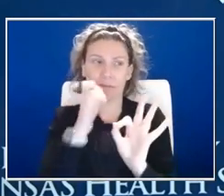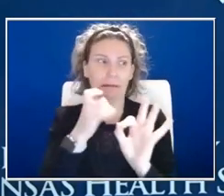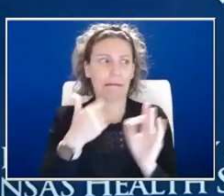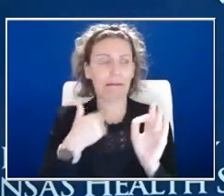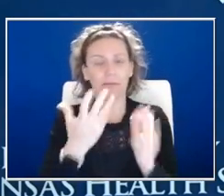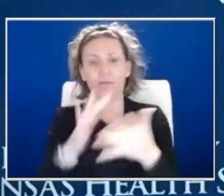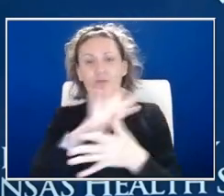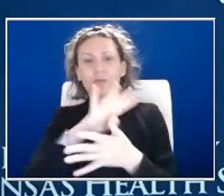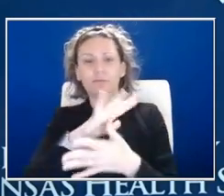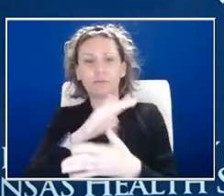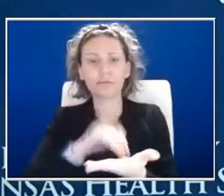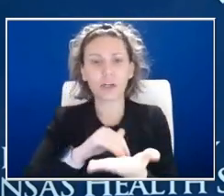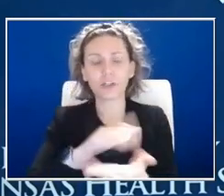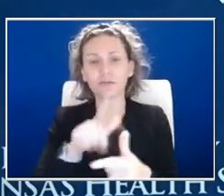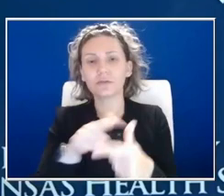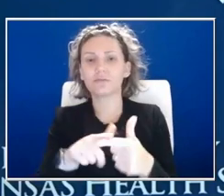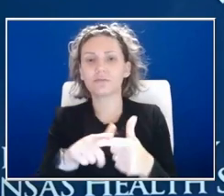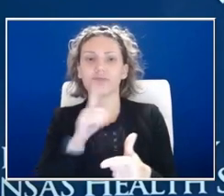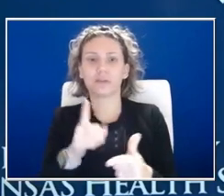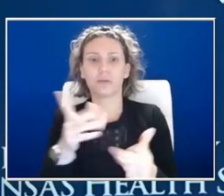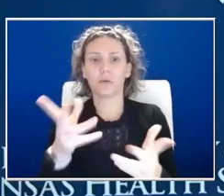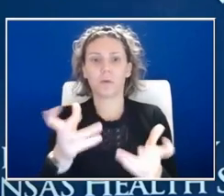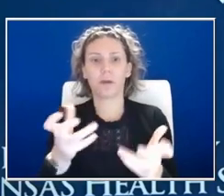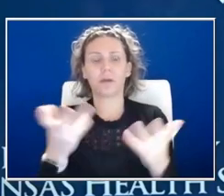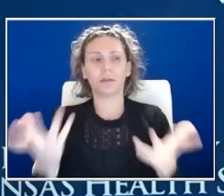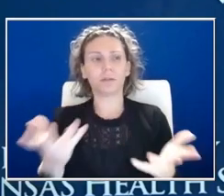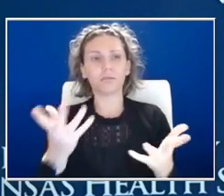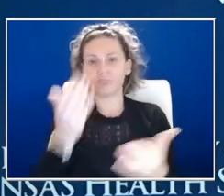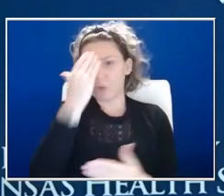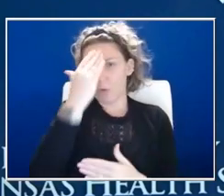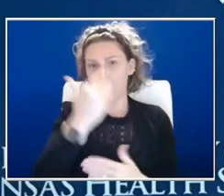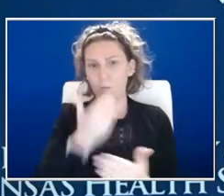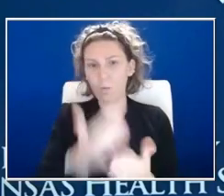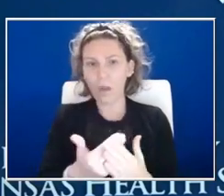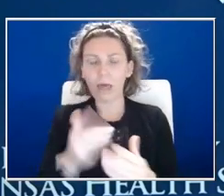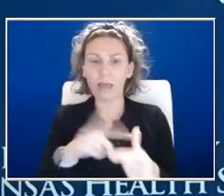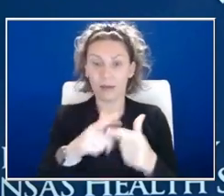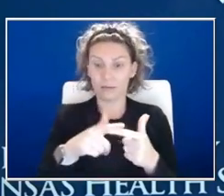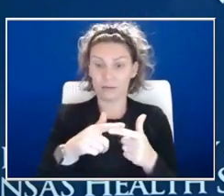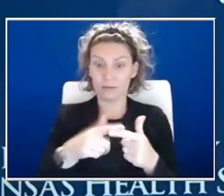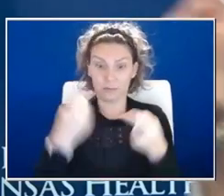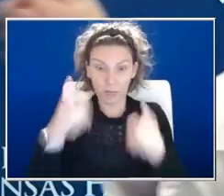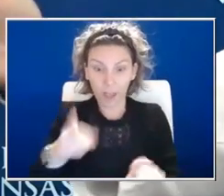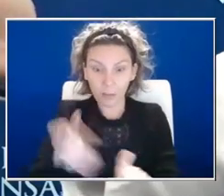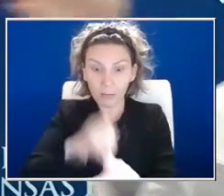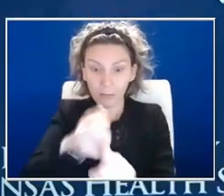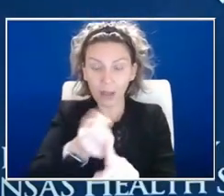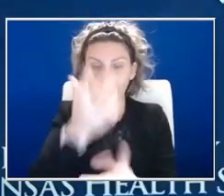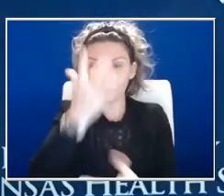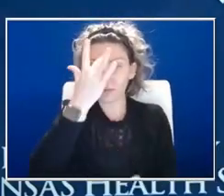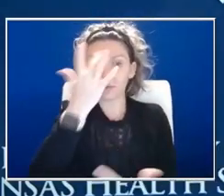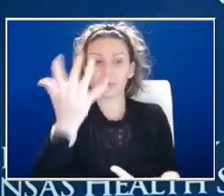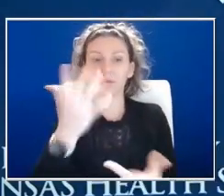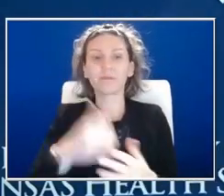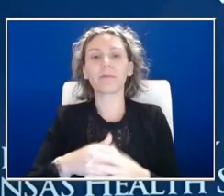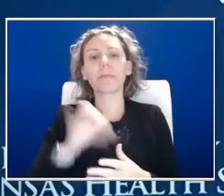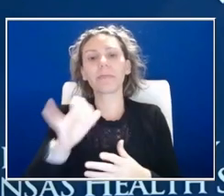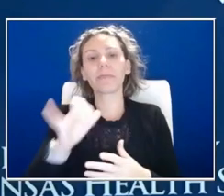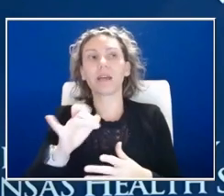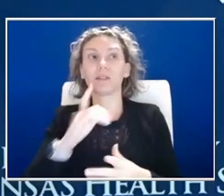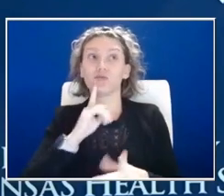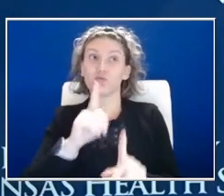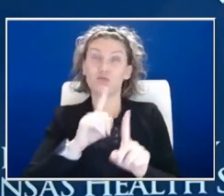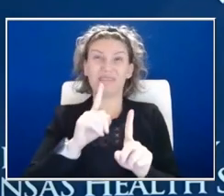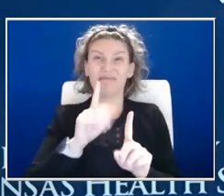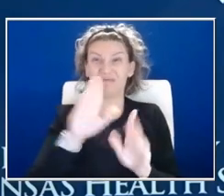to have someone that knew them well in the event that they got sick. And that's really kind of spanned all ages. I'm an internist, so